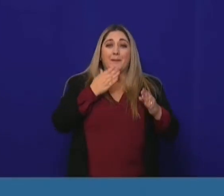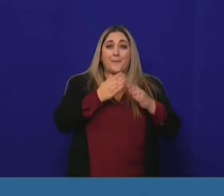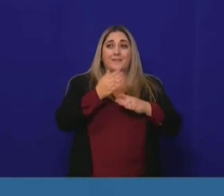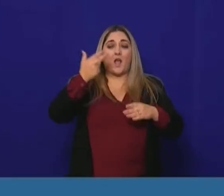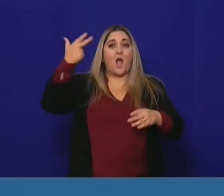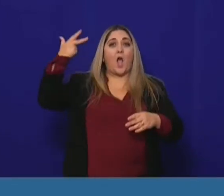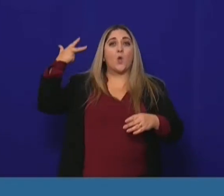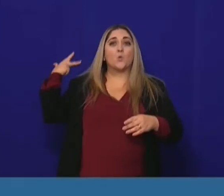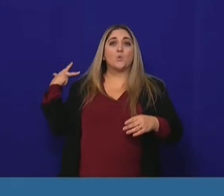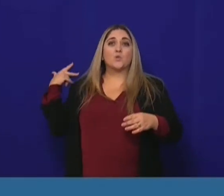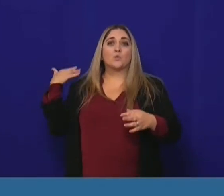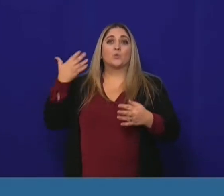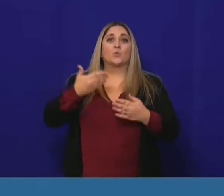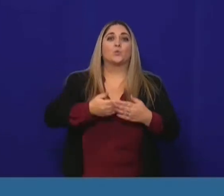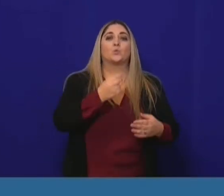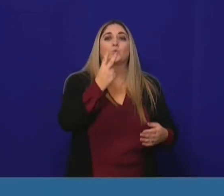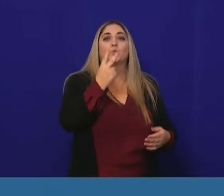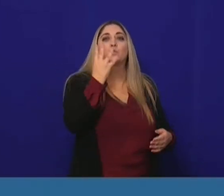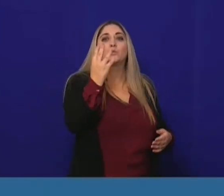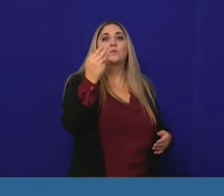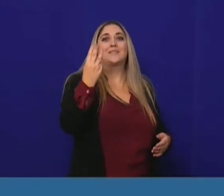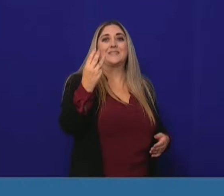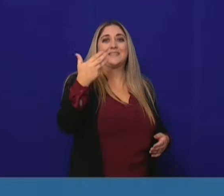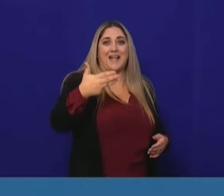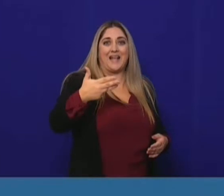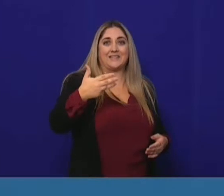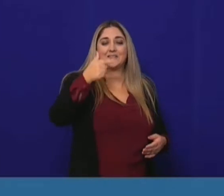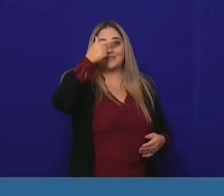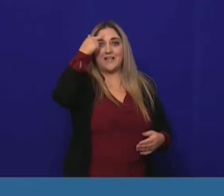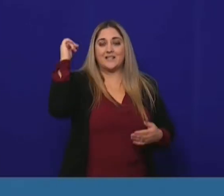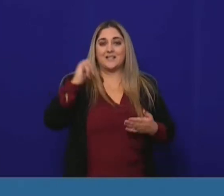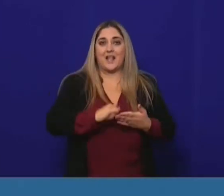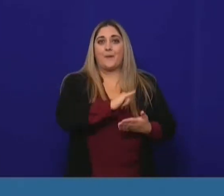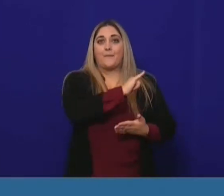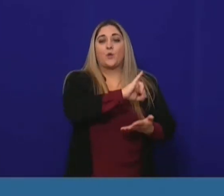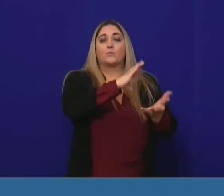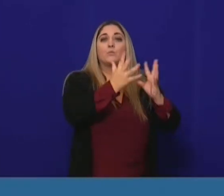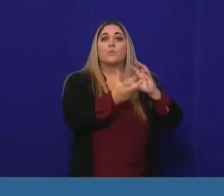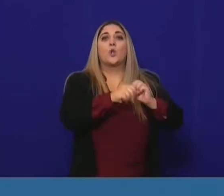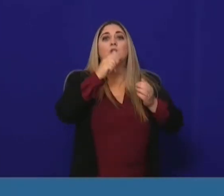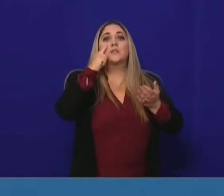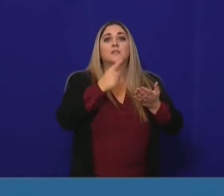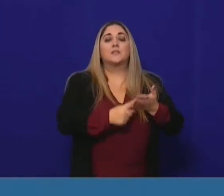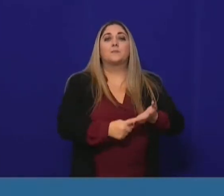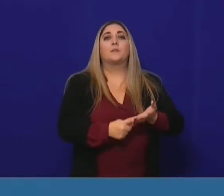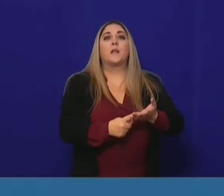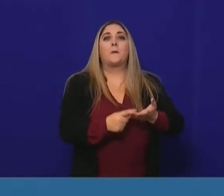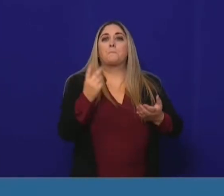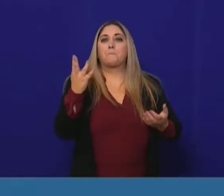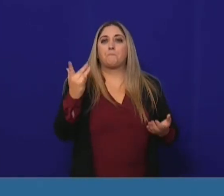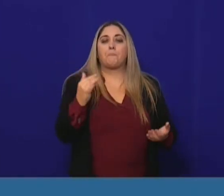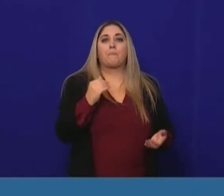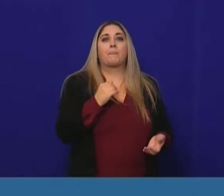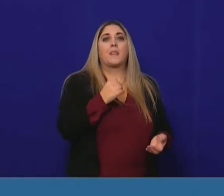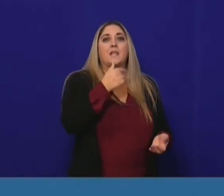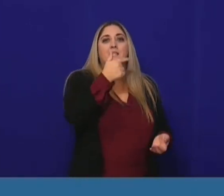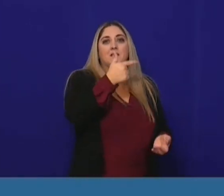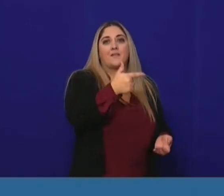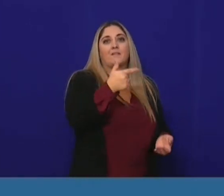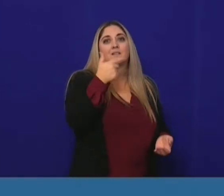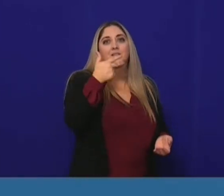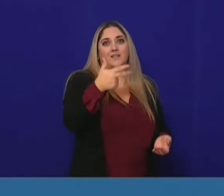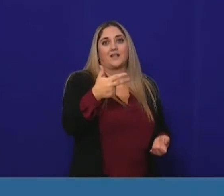għamilna 2439 tests l-ajruport u minn dawn konna sibna total sa issa ta' 78